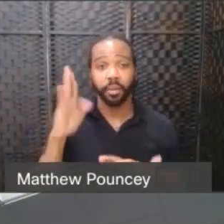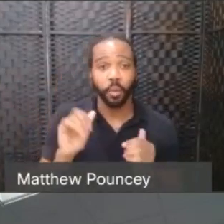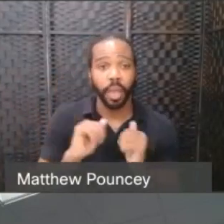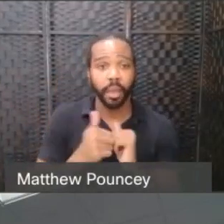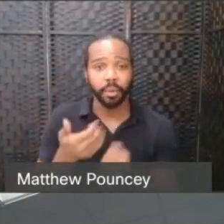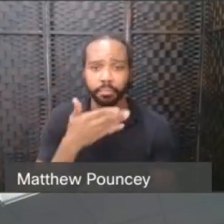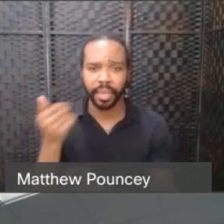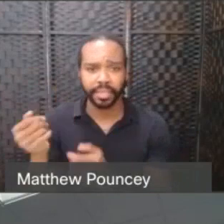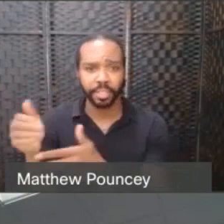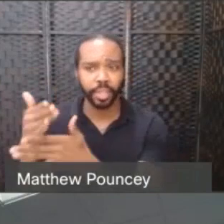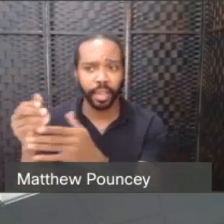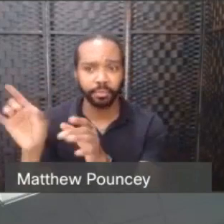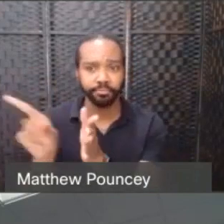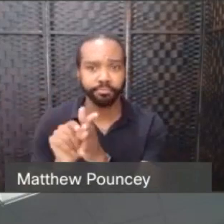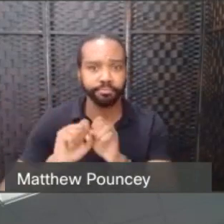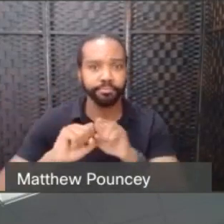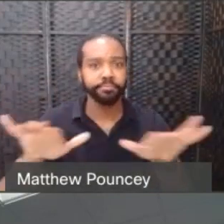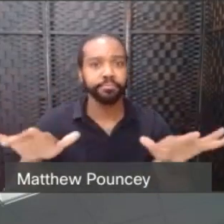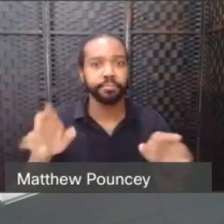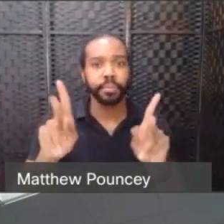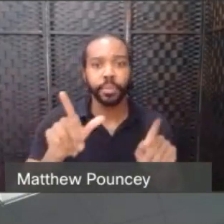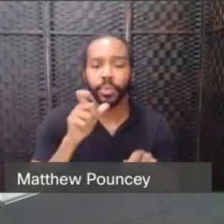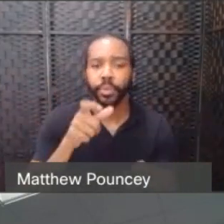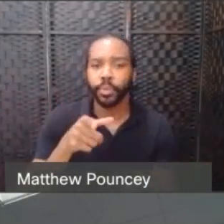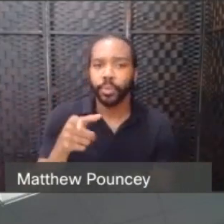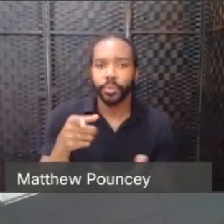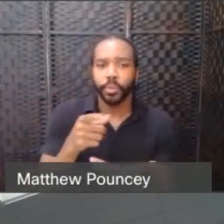share that with people who are not on the